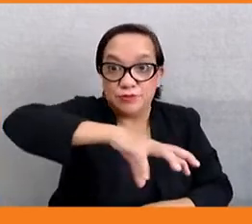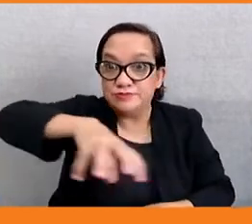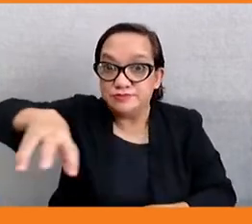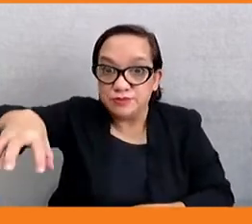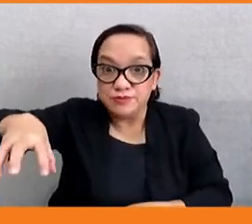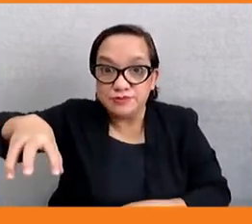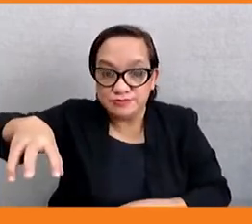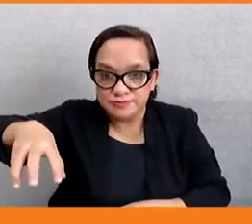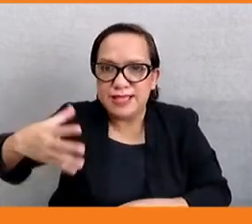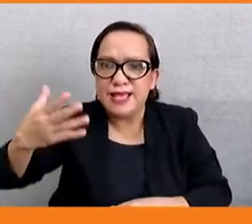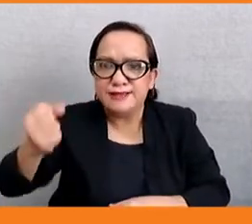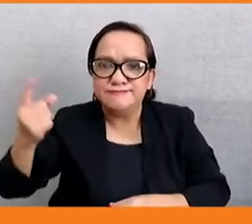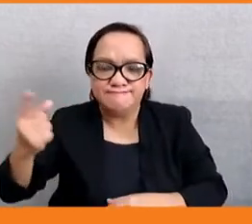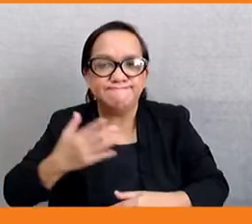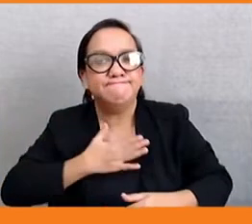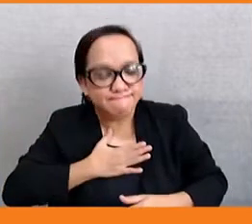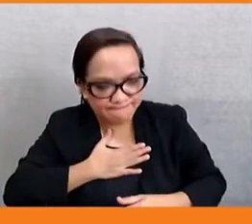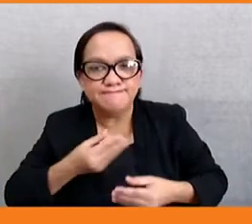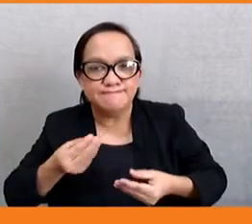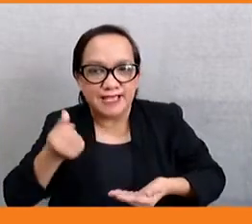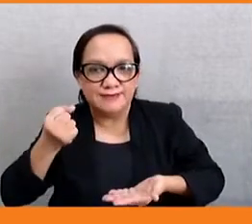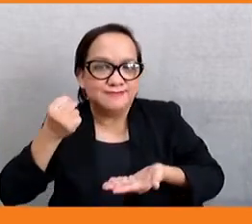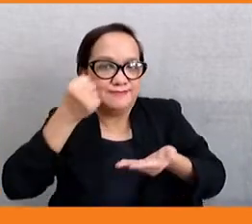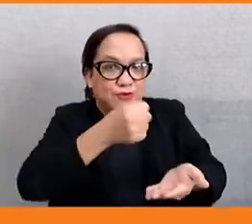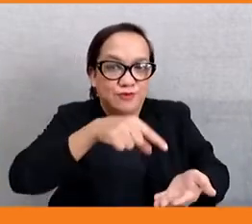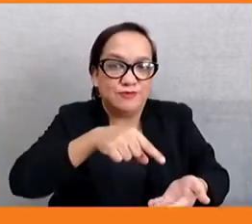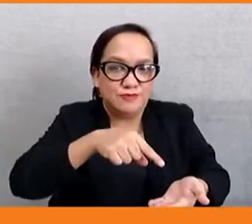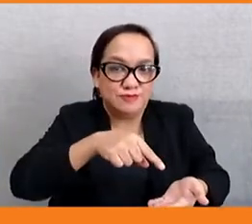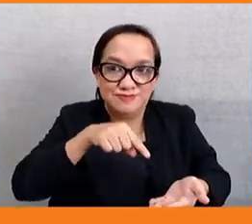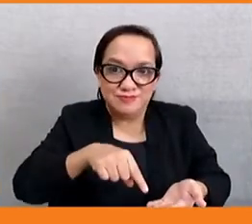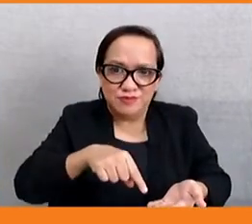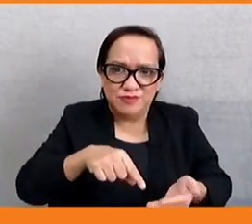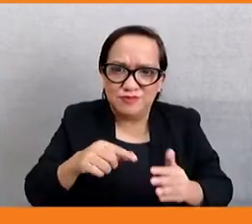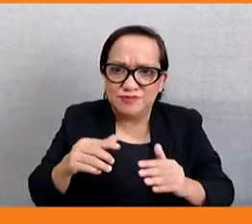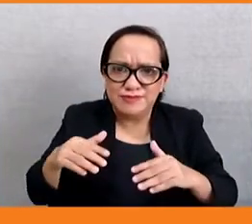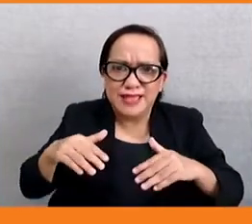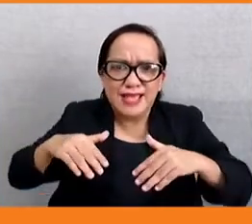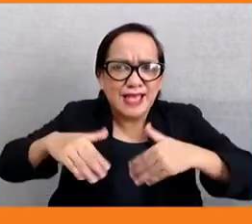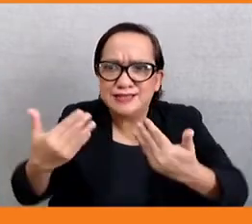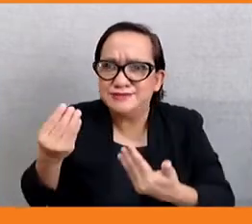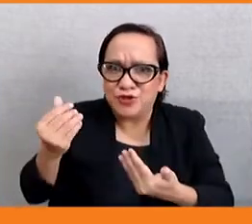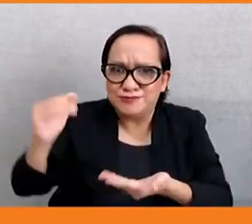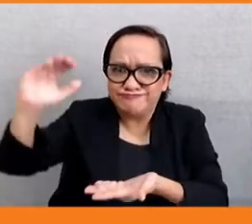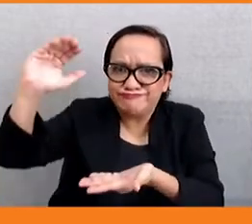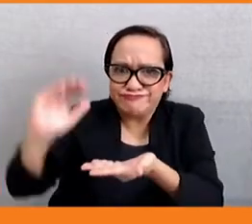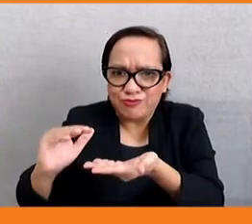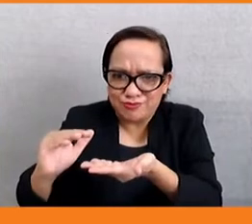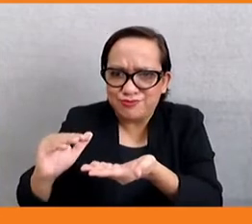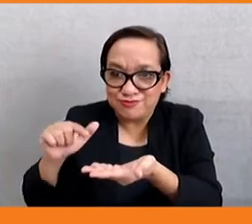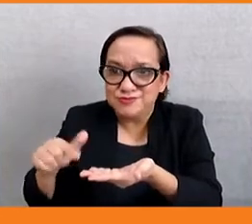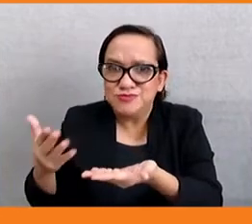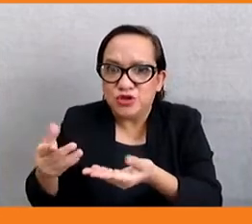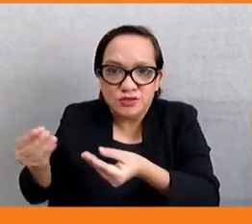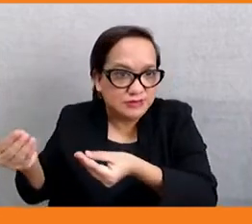taking advantage of this very low-cost financing, it could let the existing coal-fired power plants retire